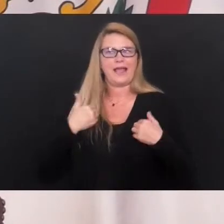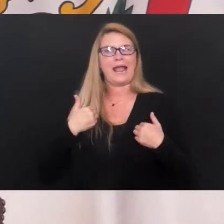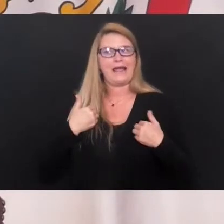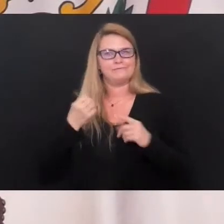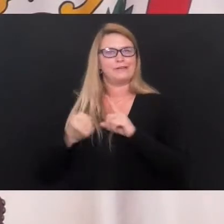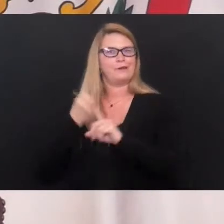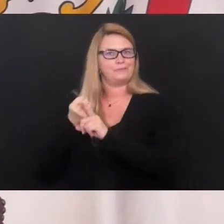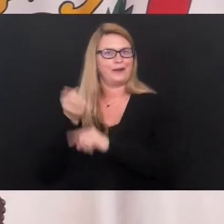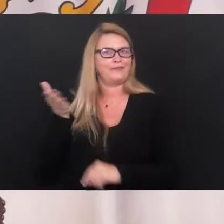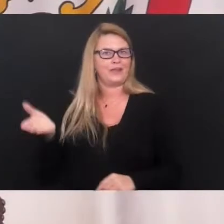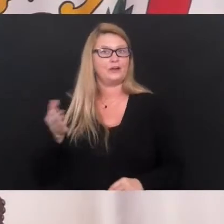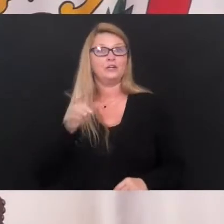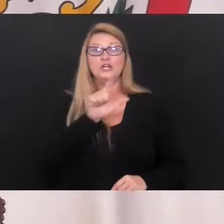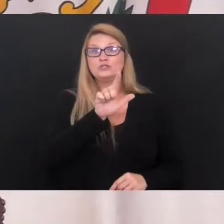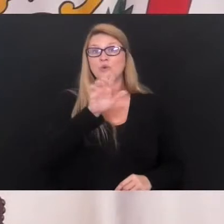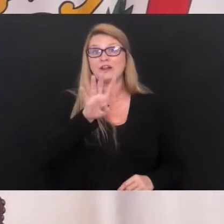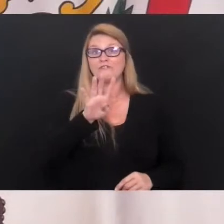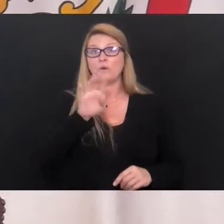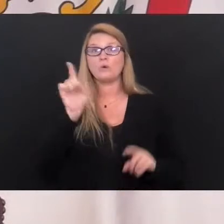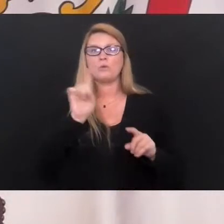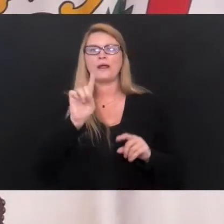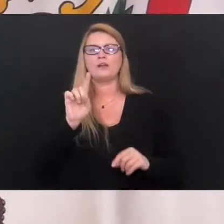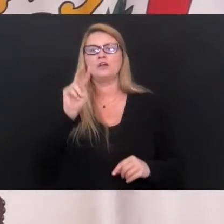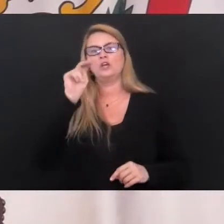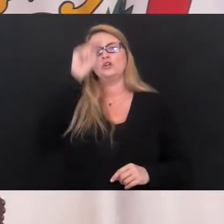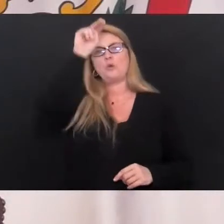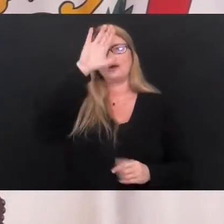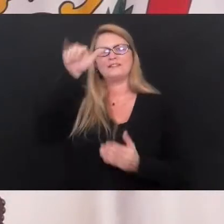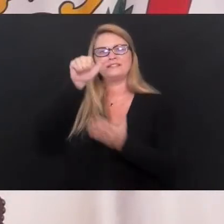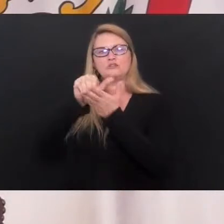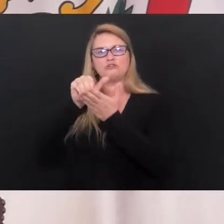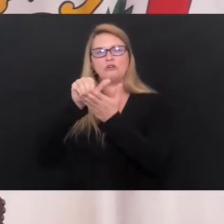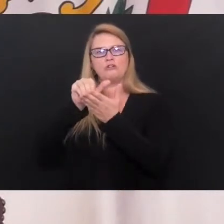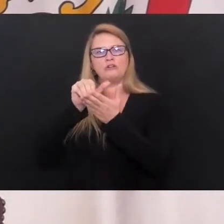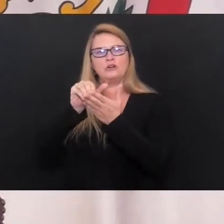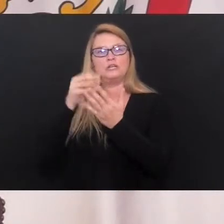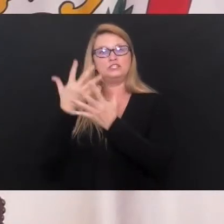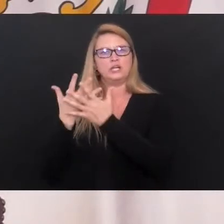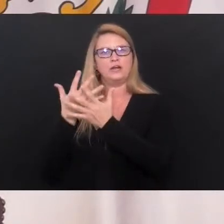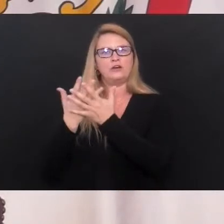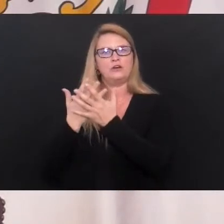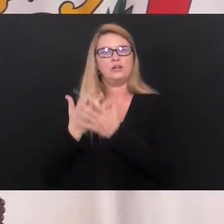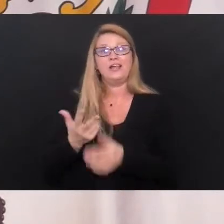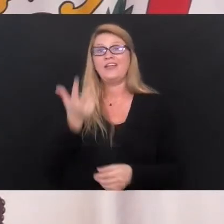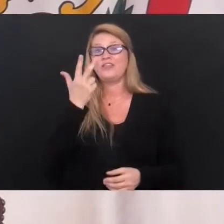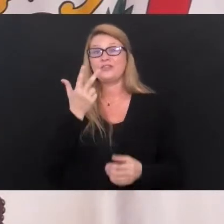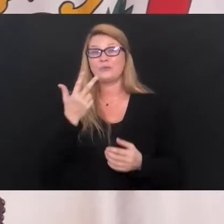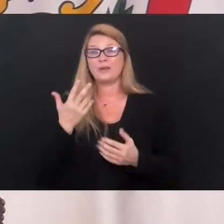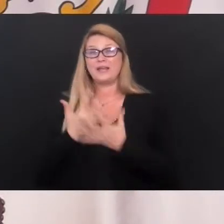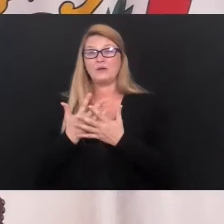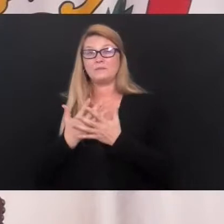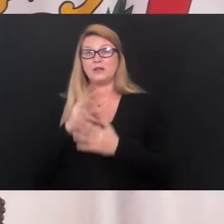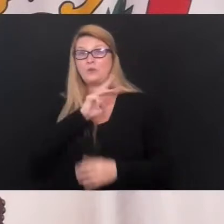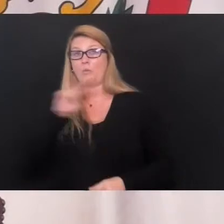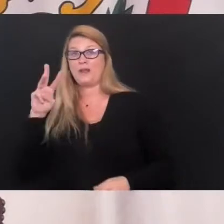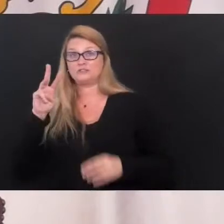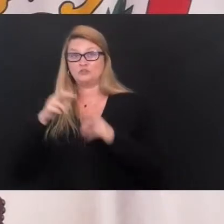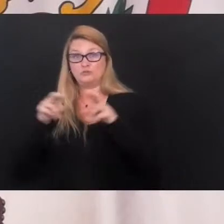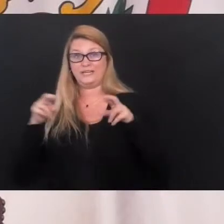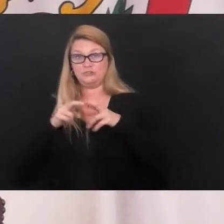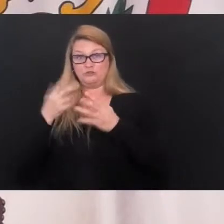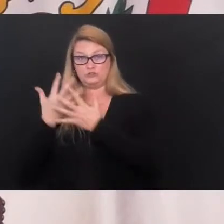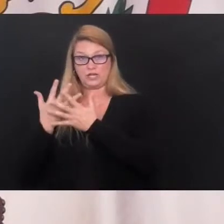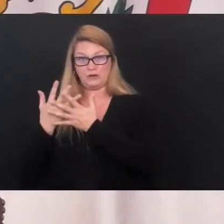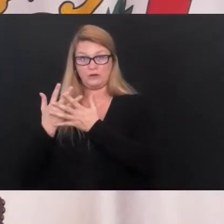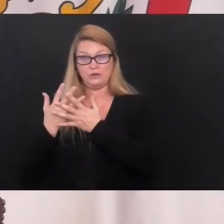right now. 24 of them are at North Central, and there are 3 inmate cases at the Western Jail,